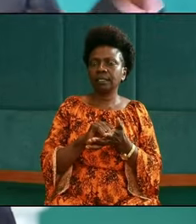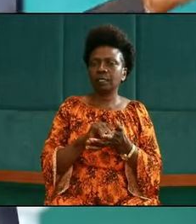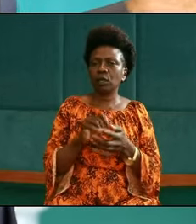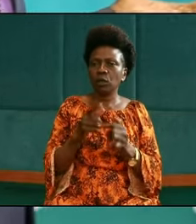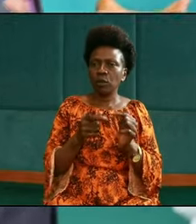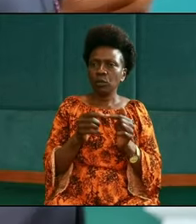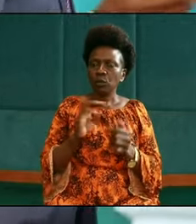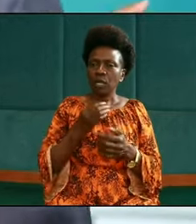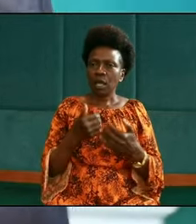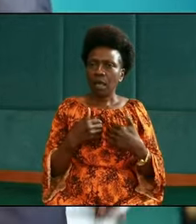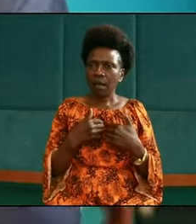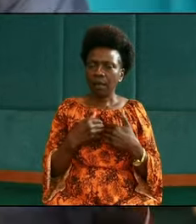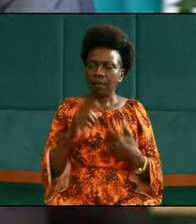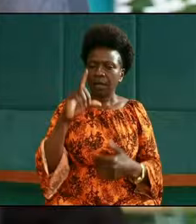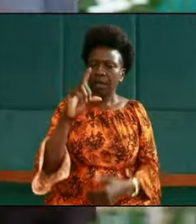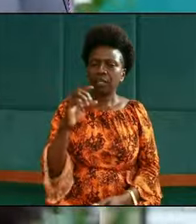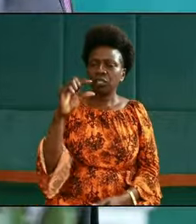When we have LGBTQ